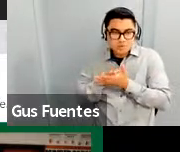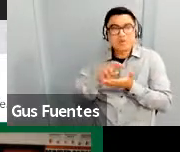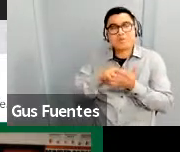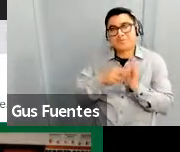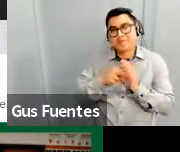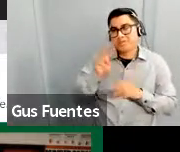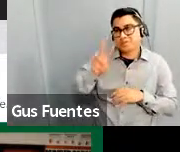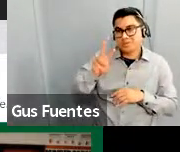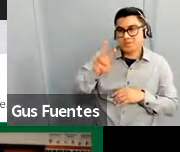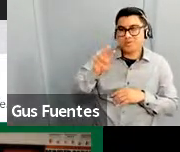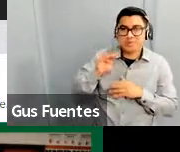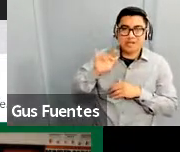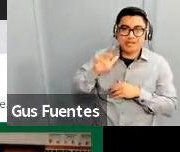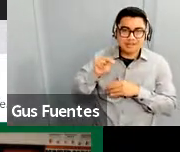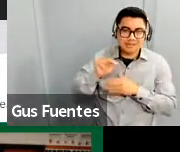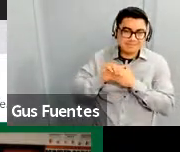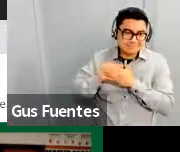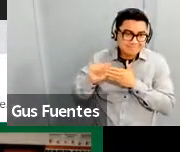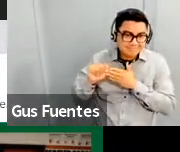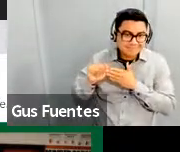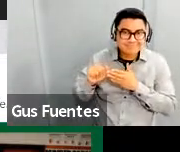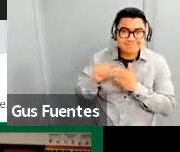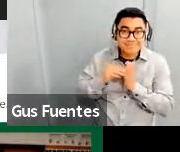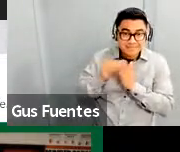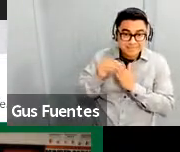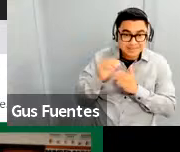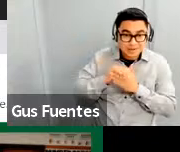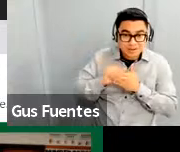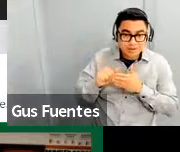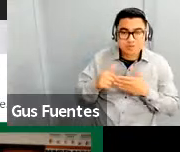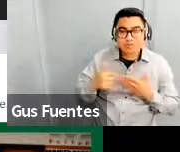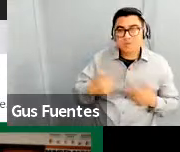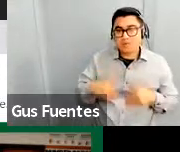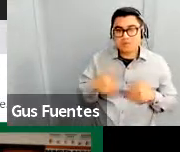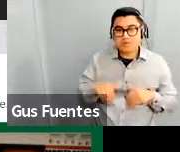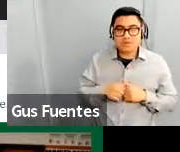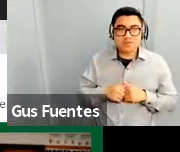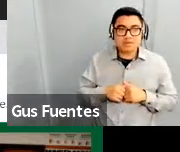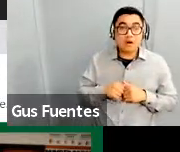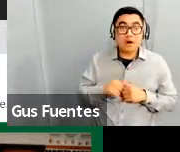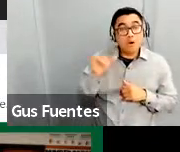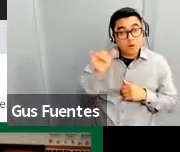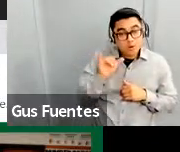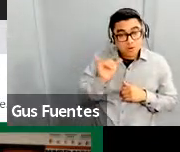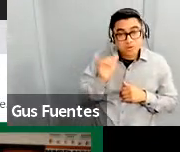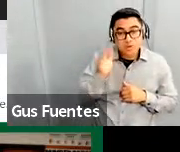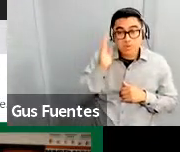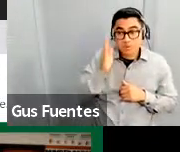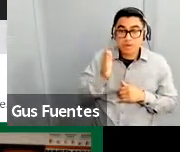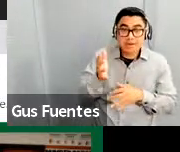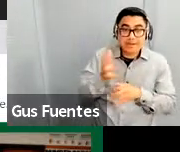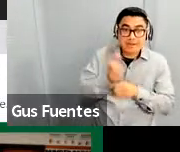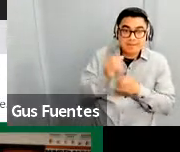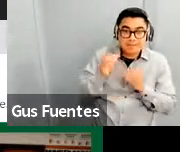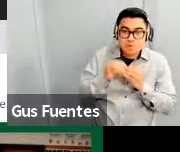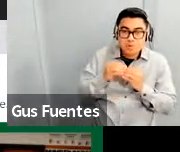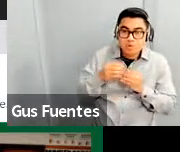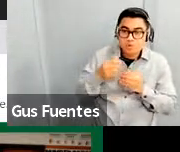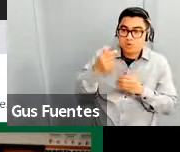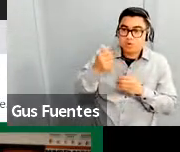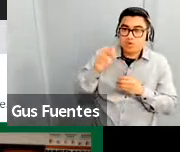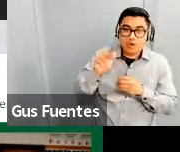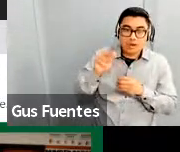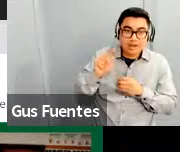million. And also, we are eligible and will receive expanded learning opportunity grant funds